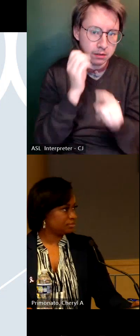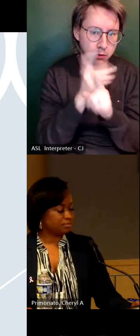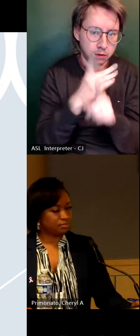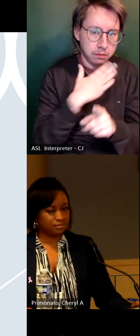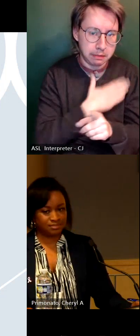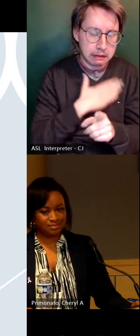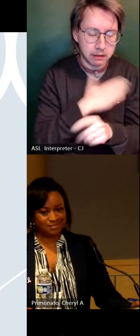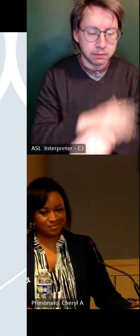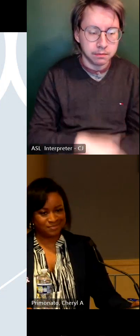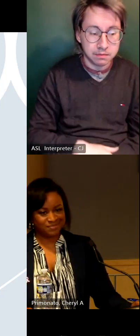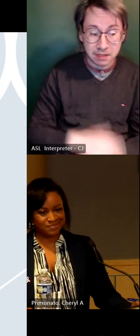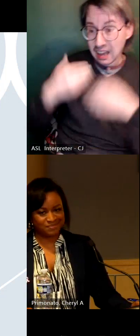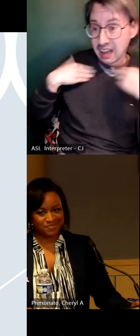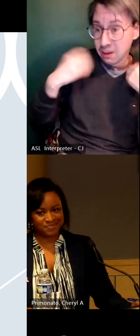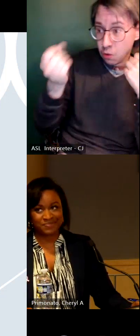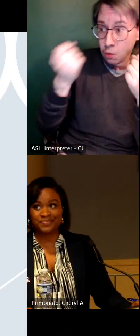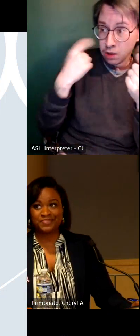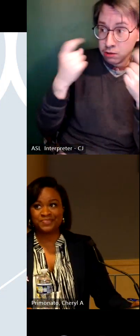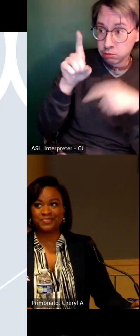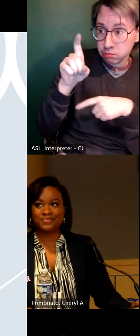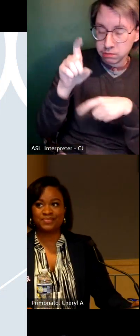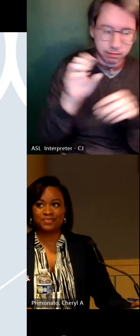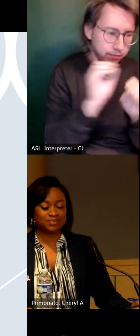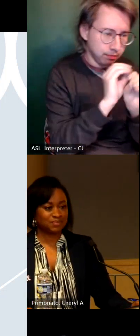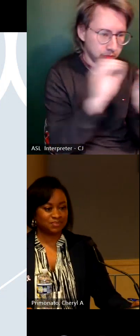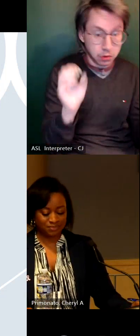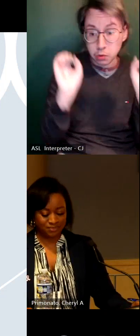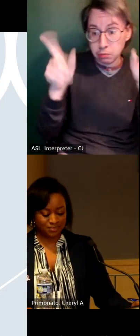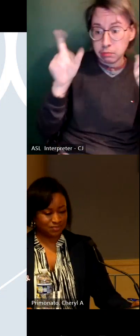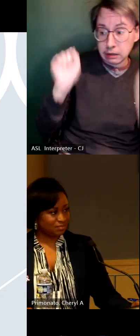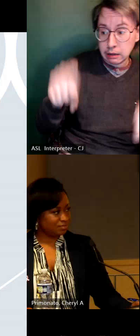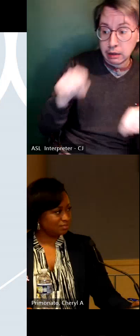Hearing none, may I have a motion to approve?